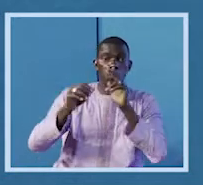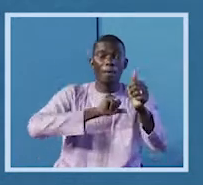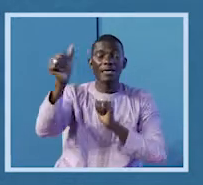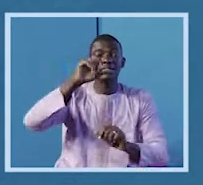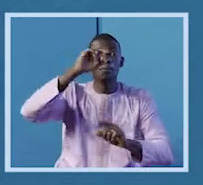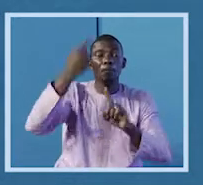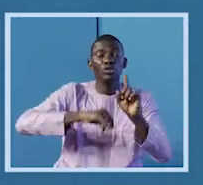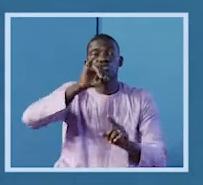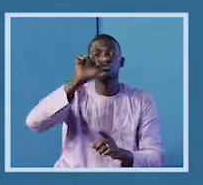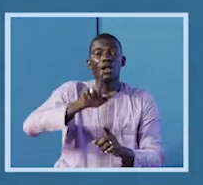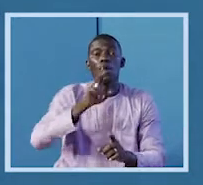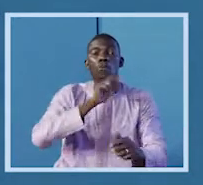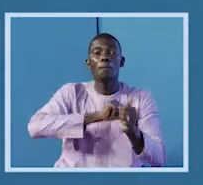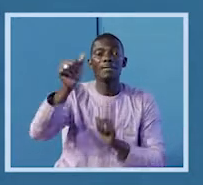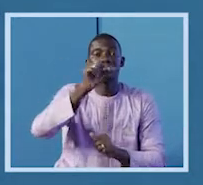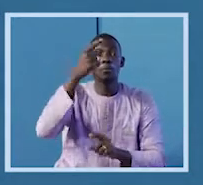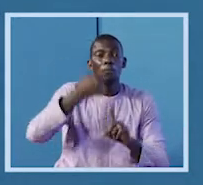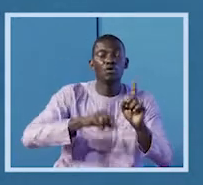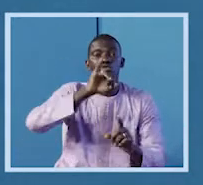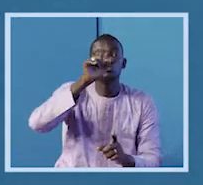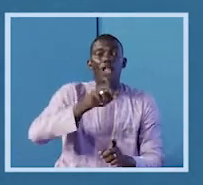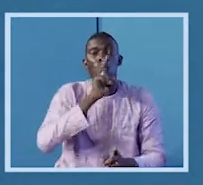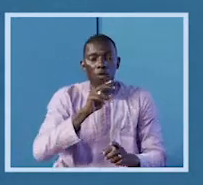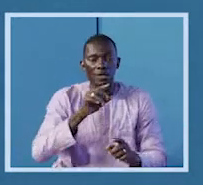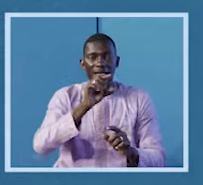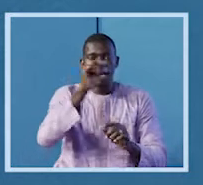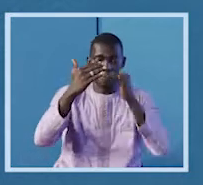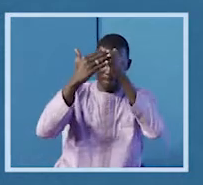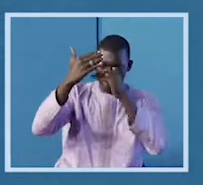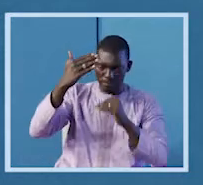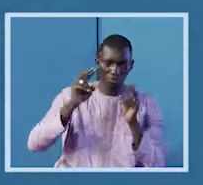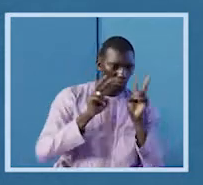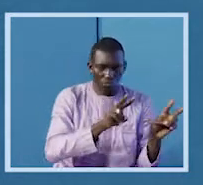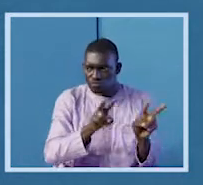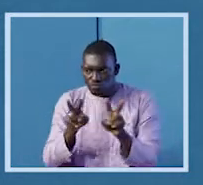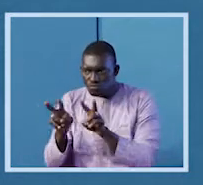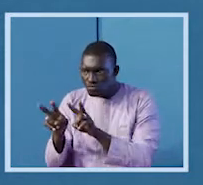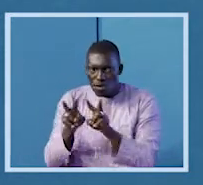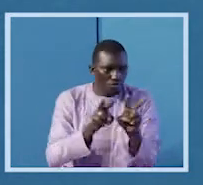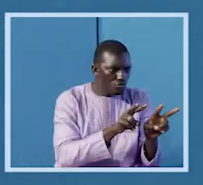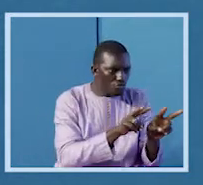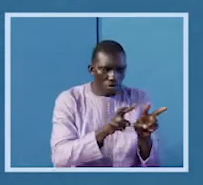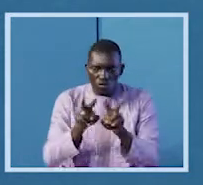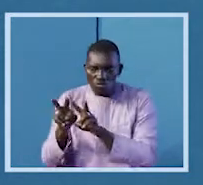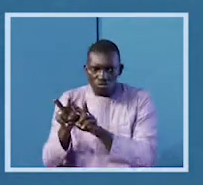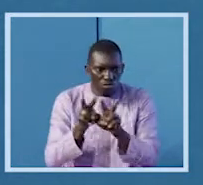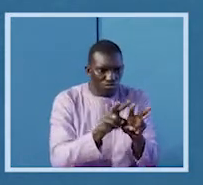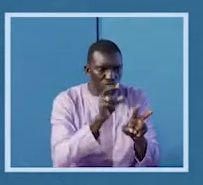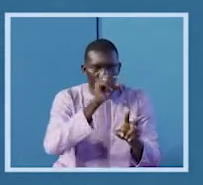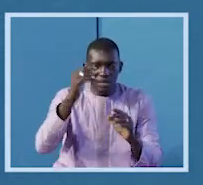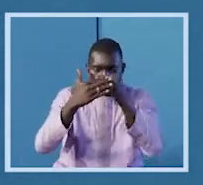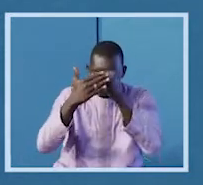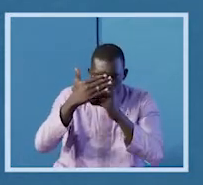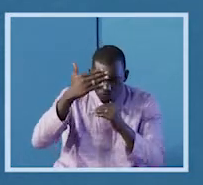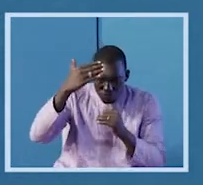our Youth of the Month. I think it is quite important for us to make that clear. The number of nominations that you have on our social media as Youth of the